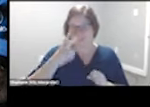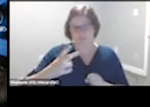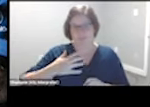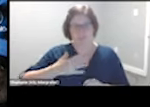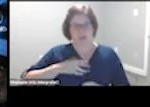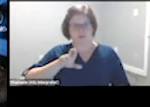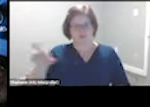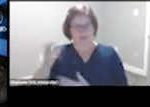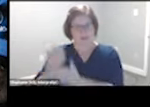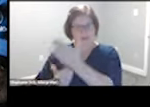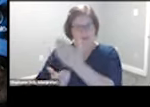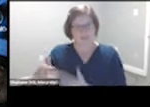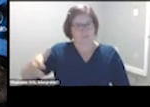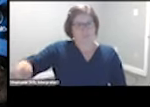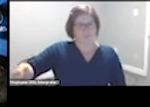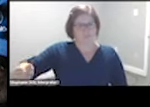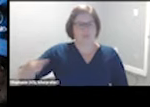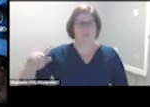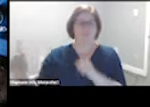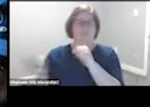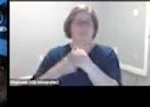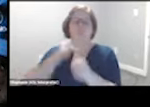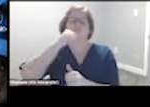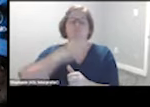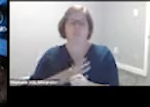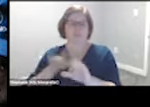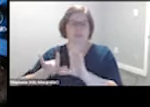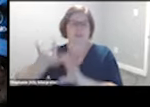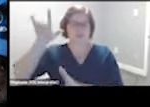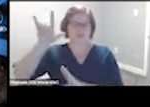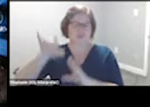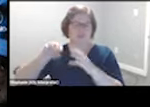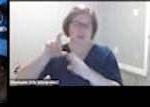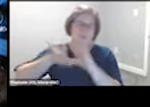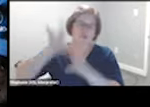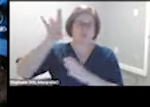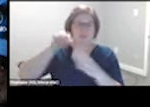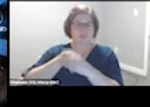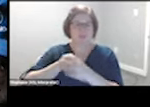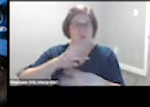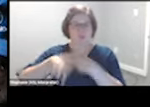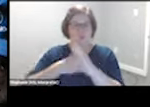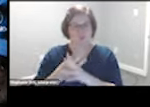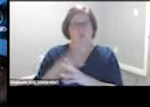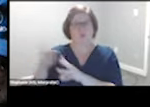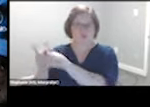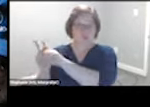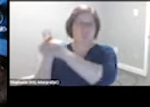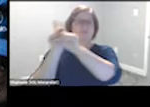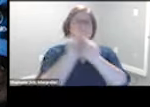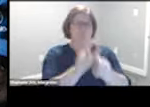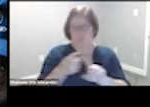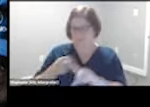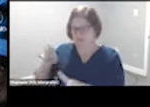the first female astronaut in the world, Valentina Tereshkova. She held my hands and then she take me and escort me from the bus